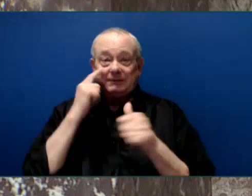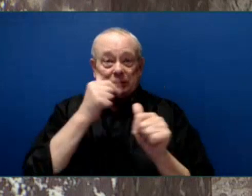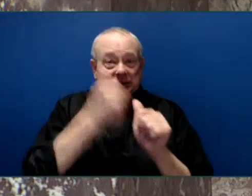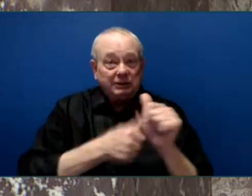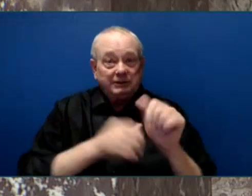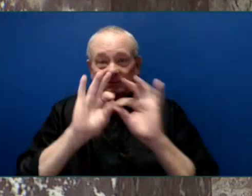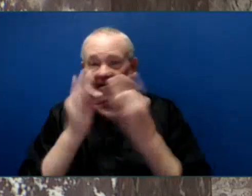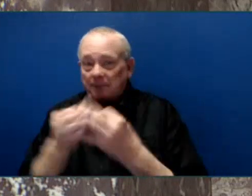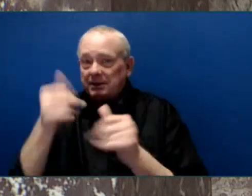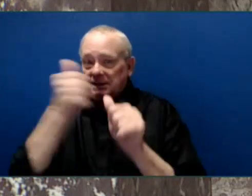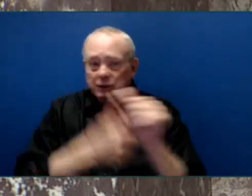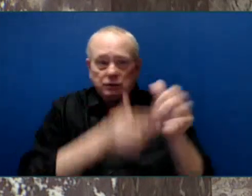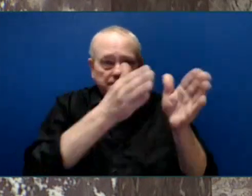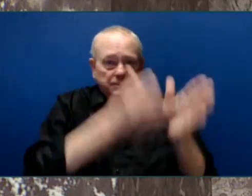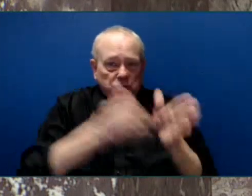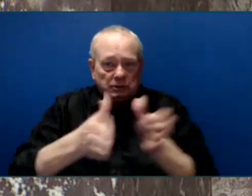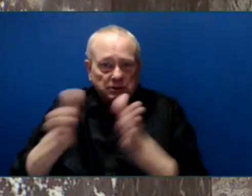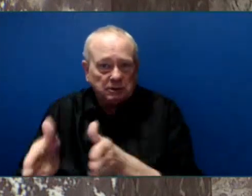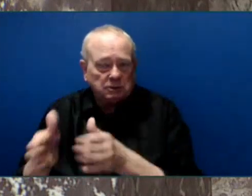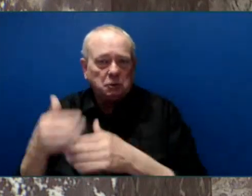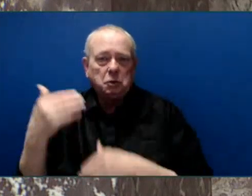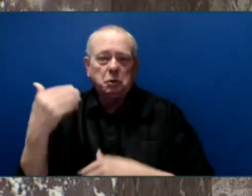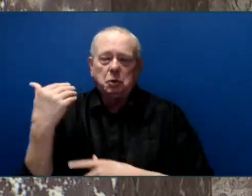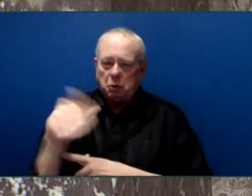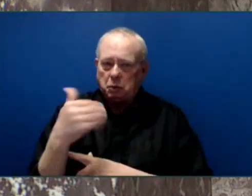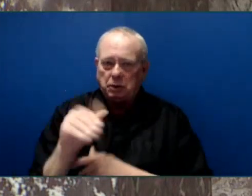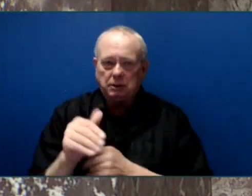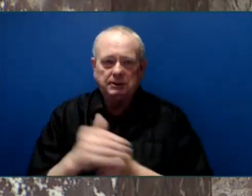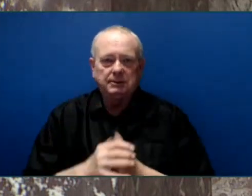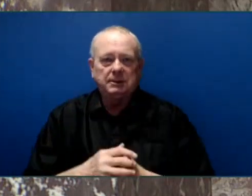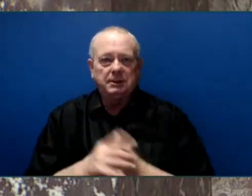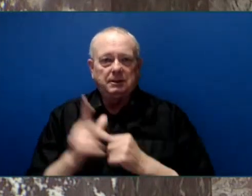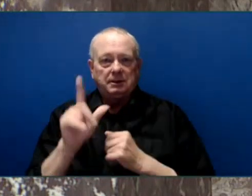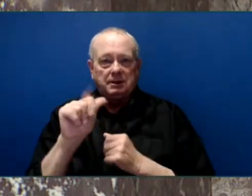again been working. Langford is the lead on this. This was